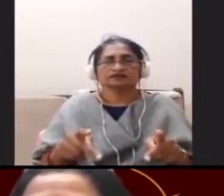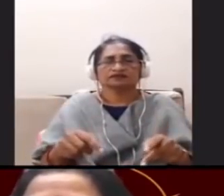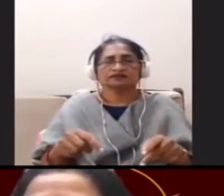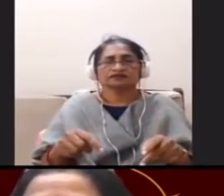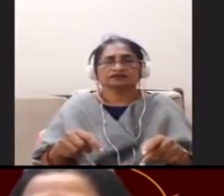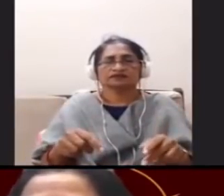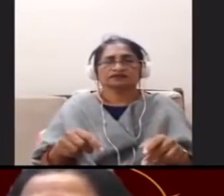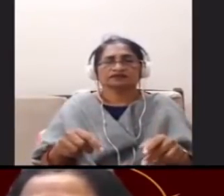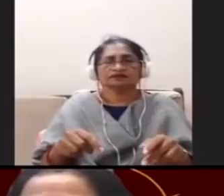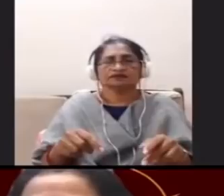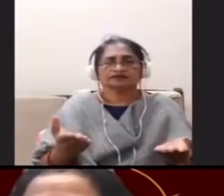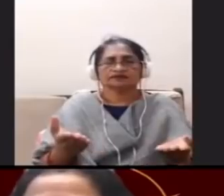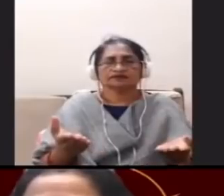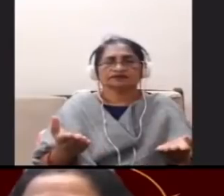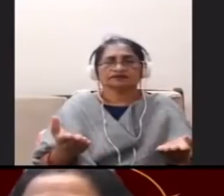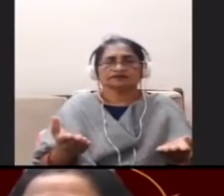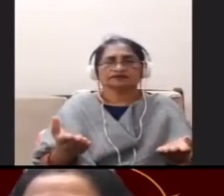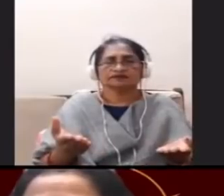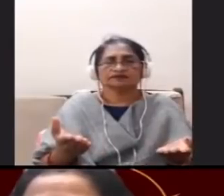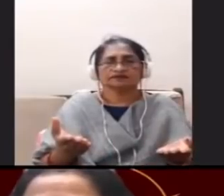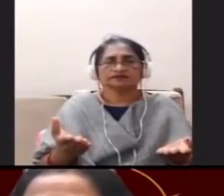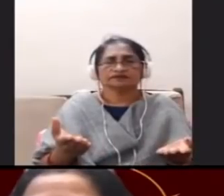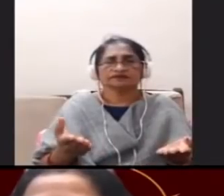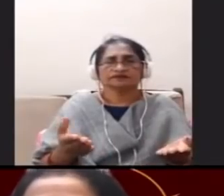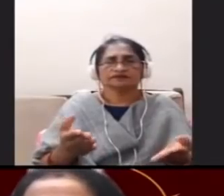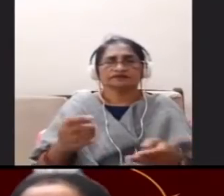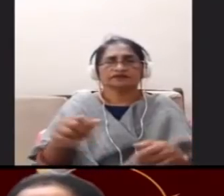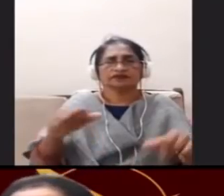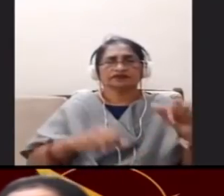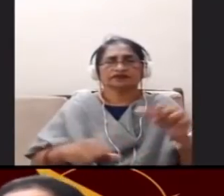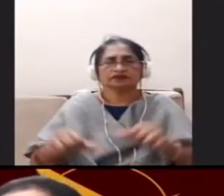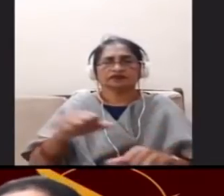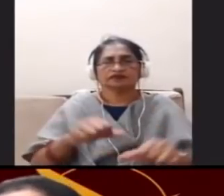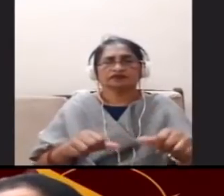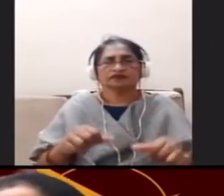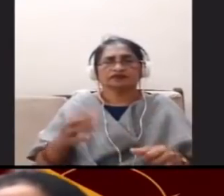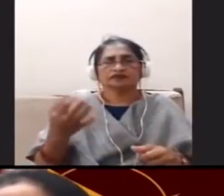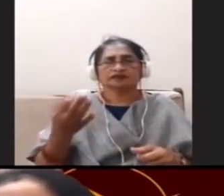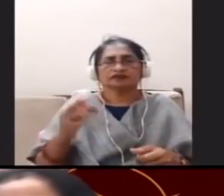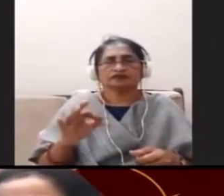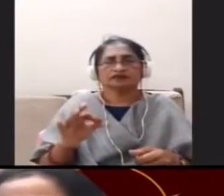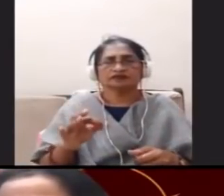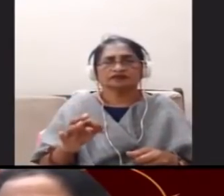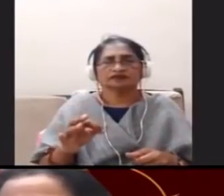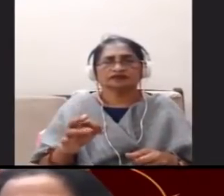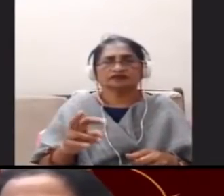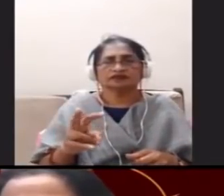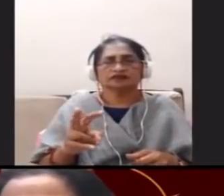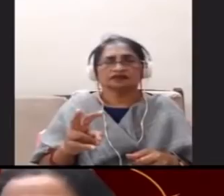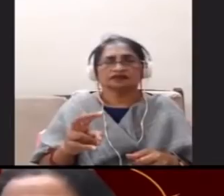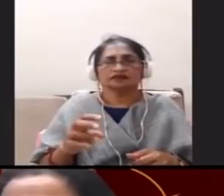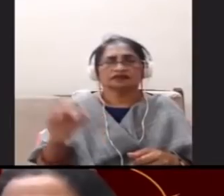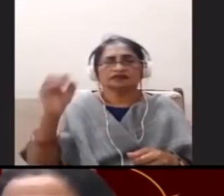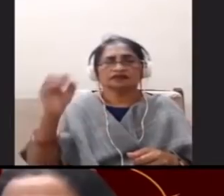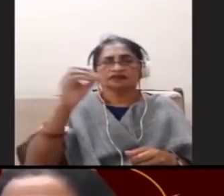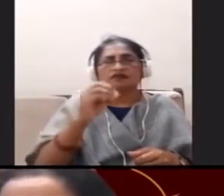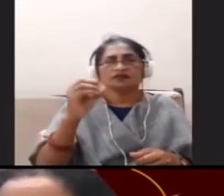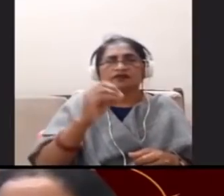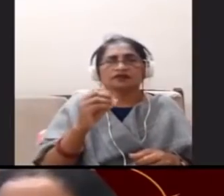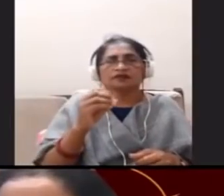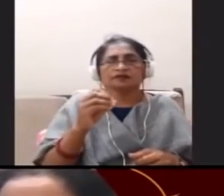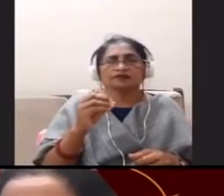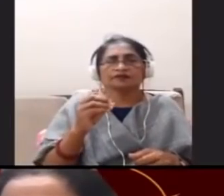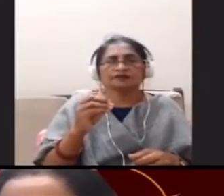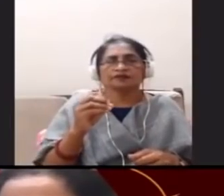Uganda, we are commemorating the day scientifically due to COVID-19 and in observance of the